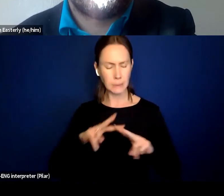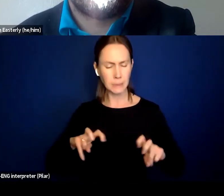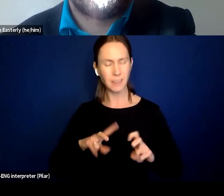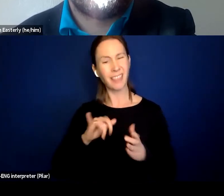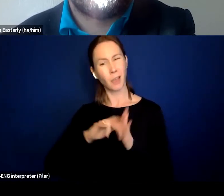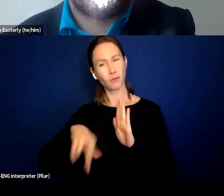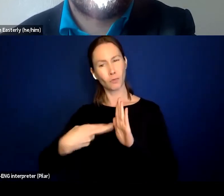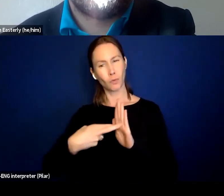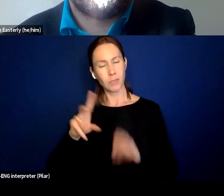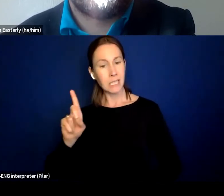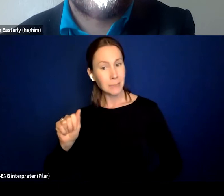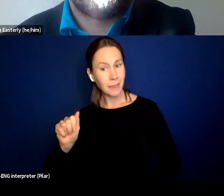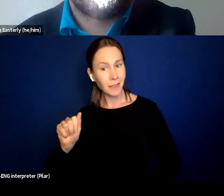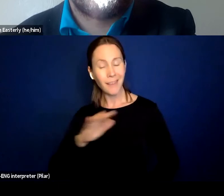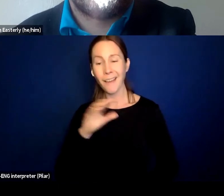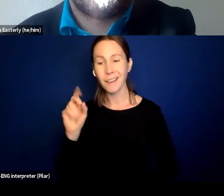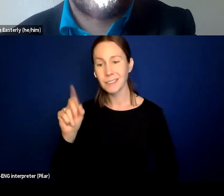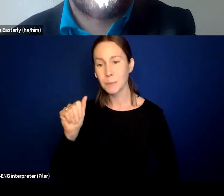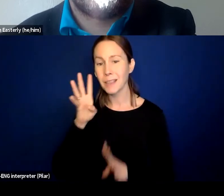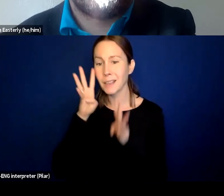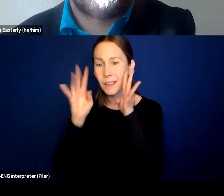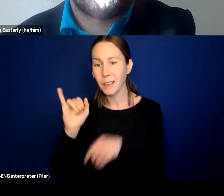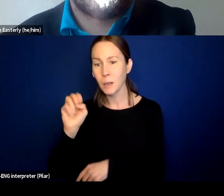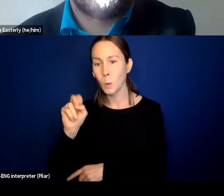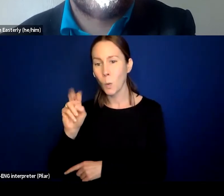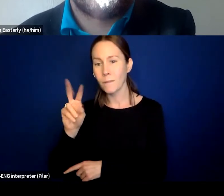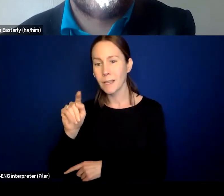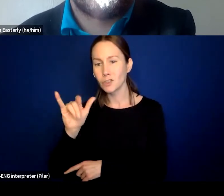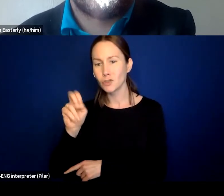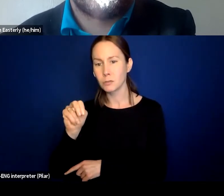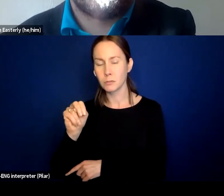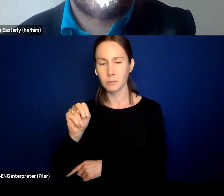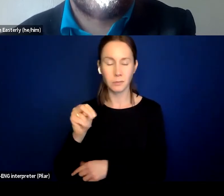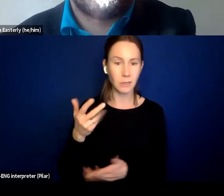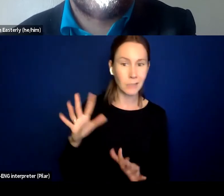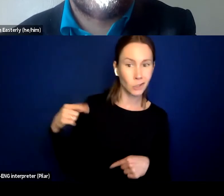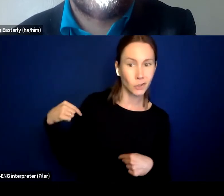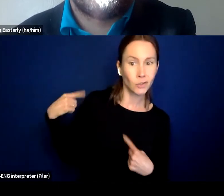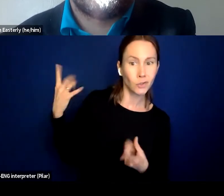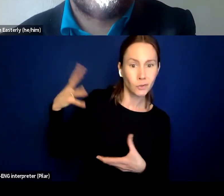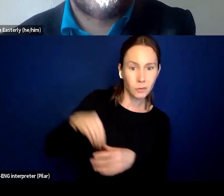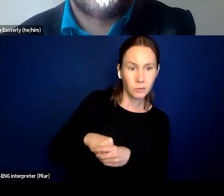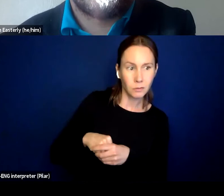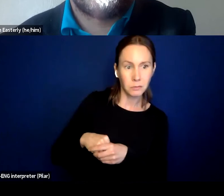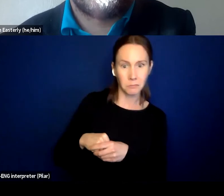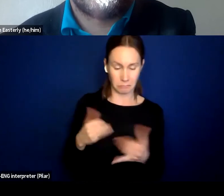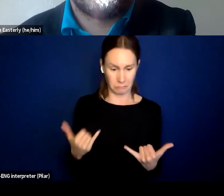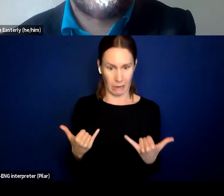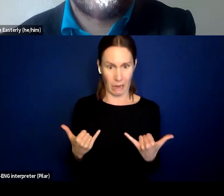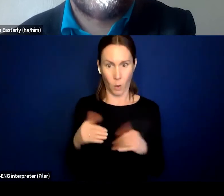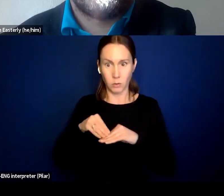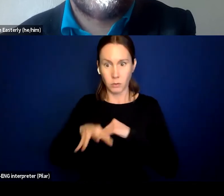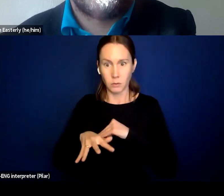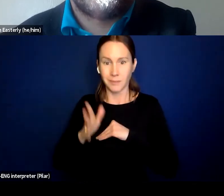disability innovation has played, is playing, will play in the shape, the culture,